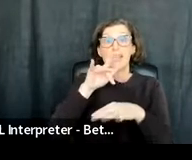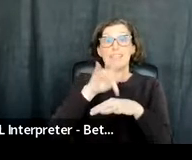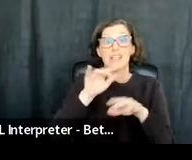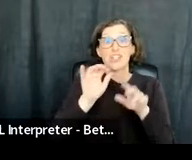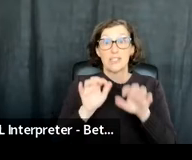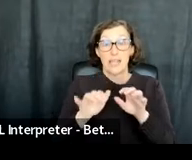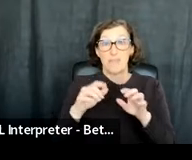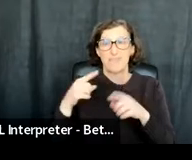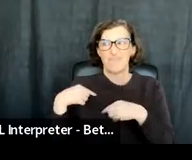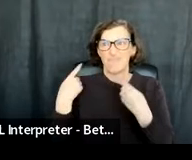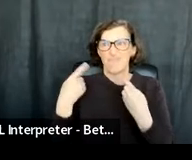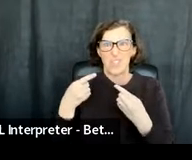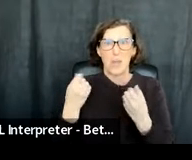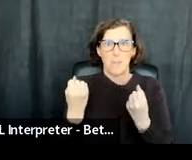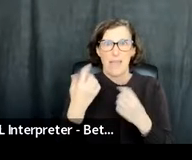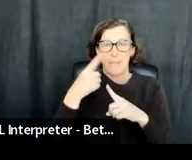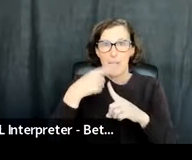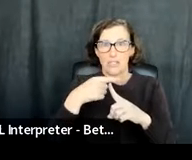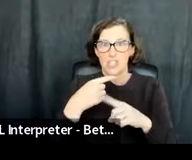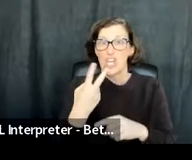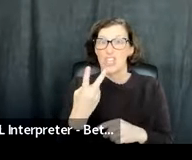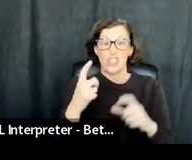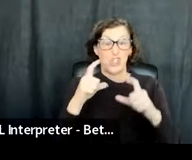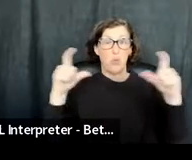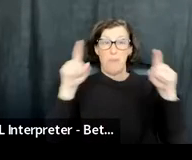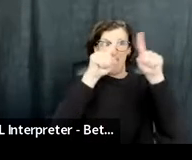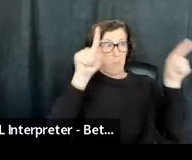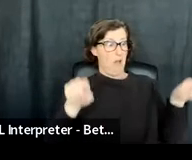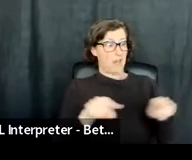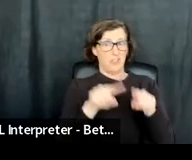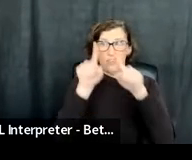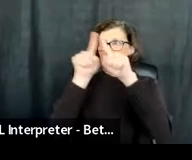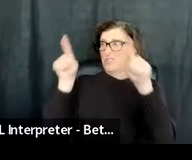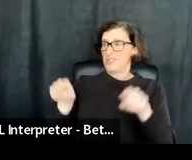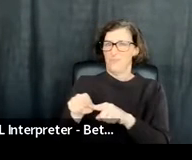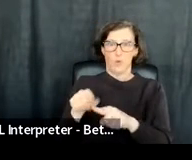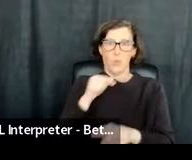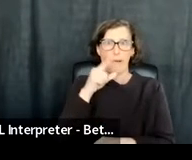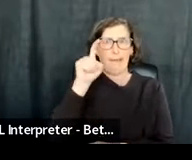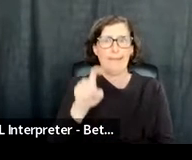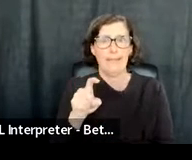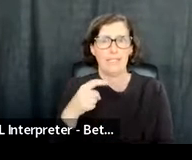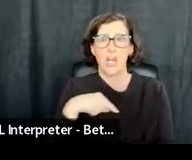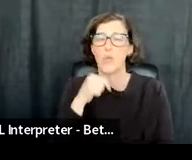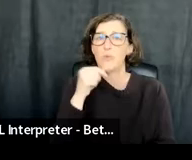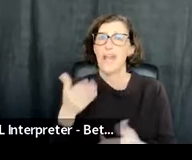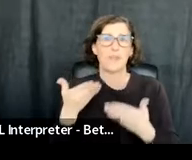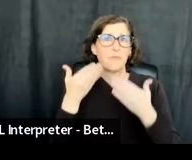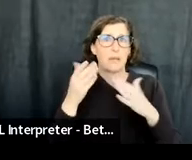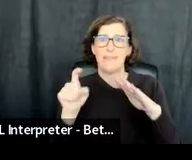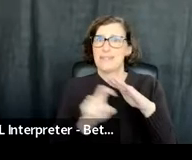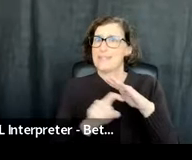months. The two large monitors would not have been necessary, and we wouldn't have recommended that scanning pen at all.